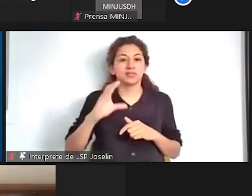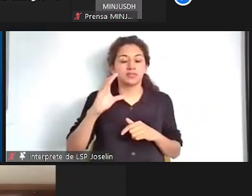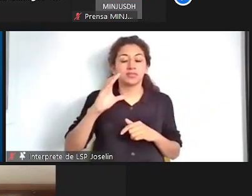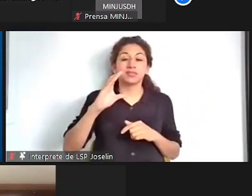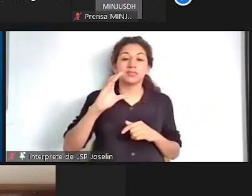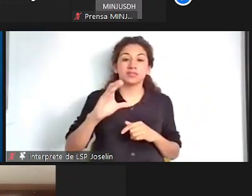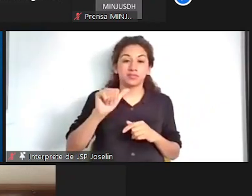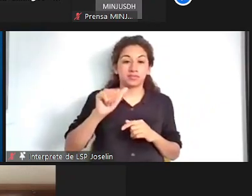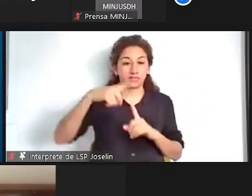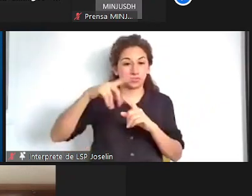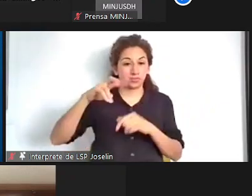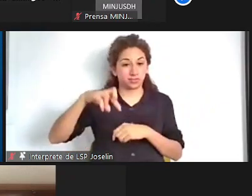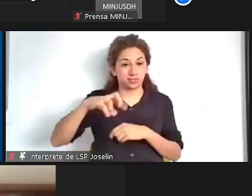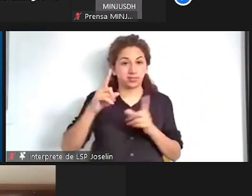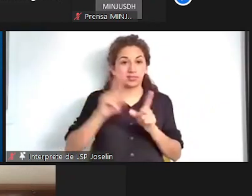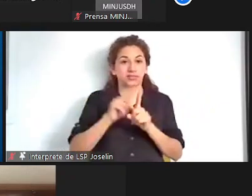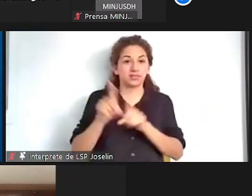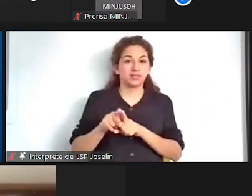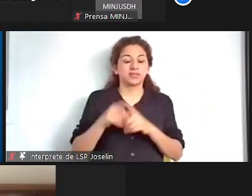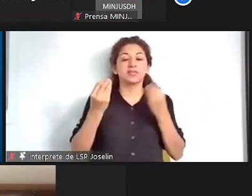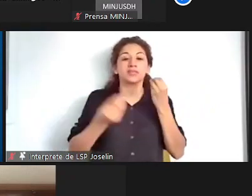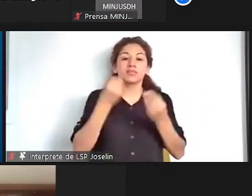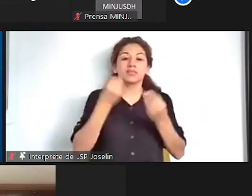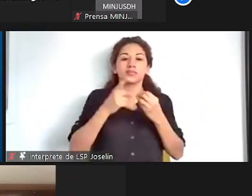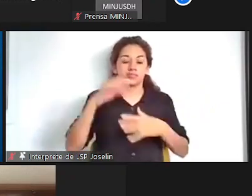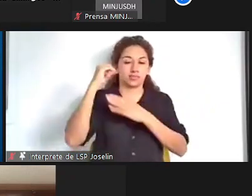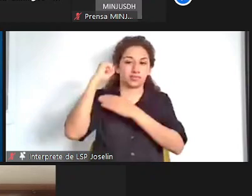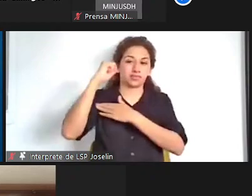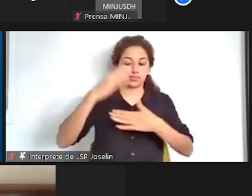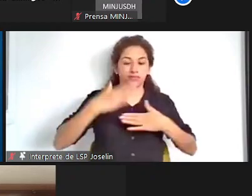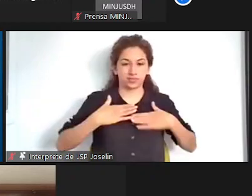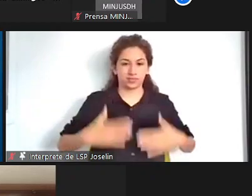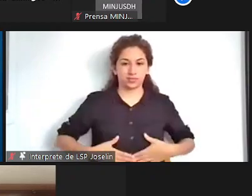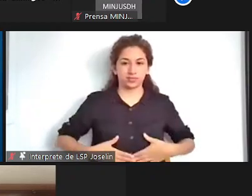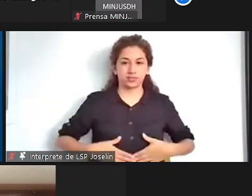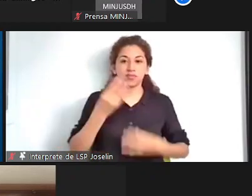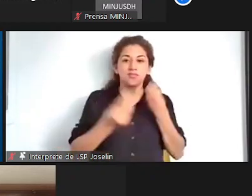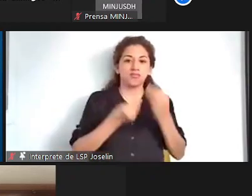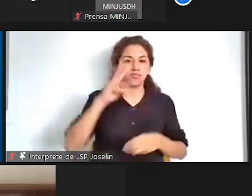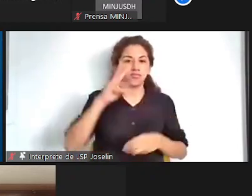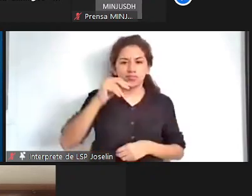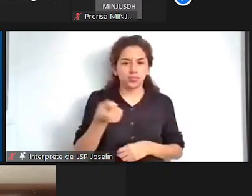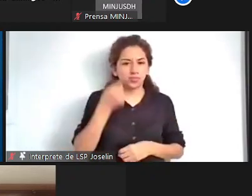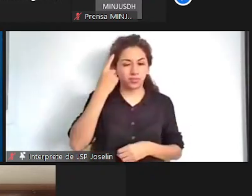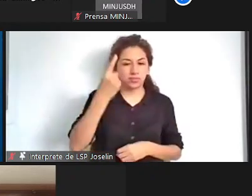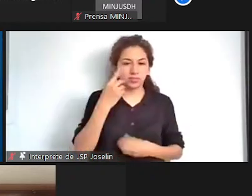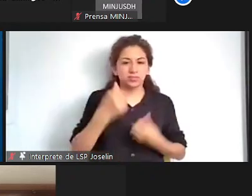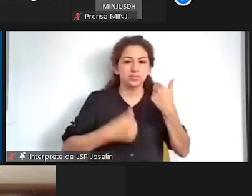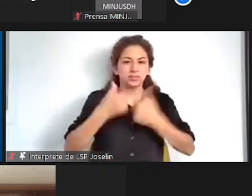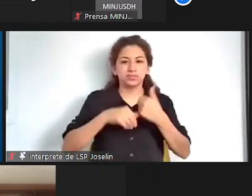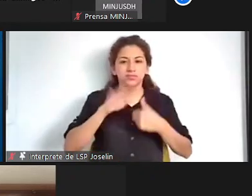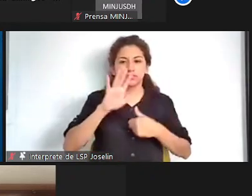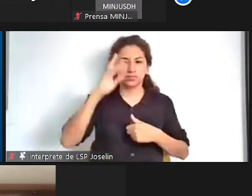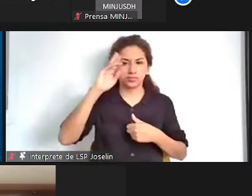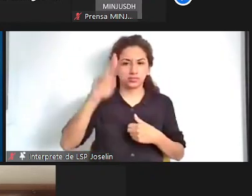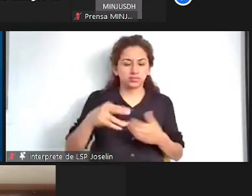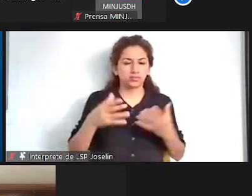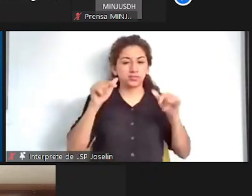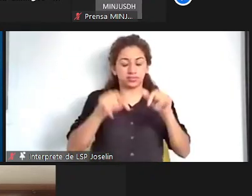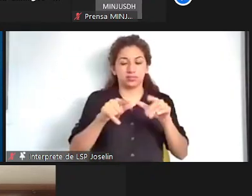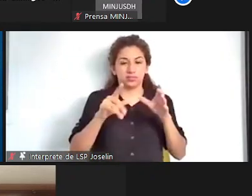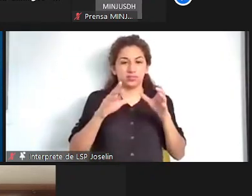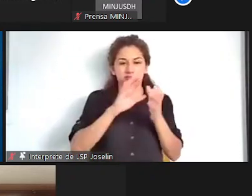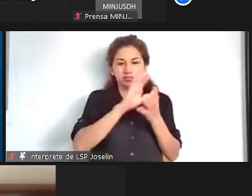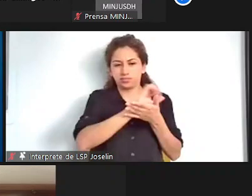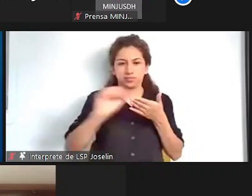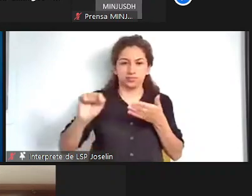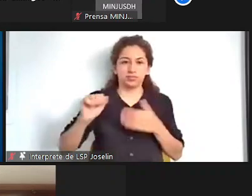against the collective bargaining on the fundamental human rights we don't understand and that